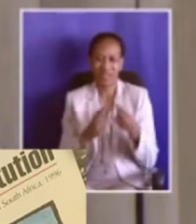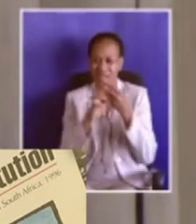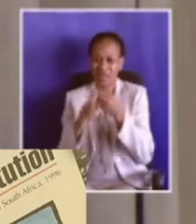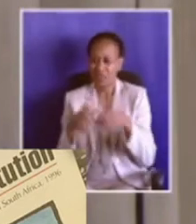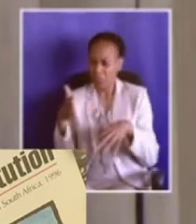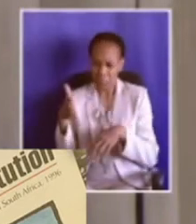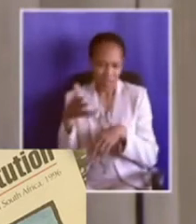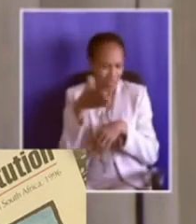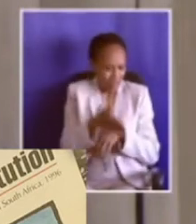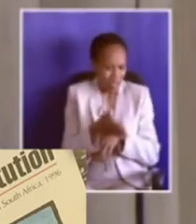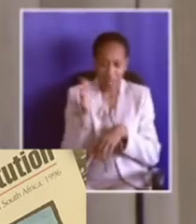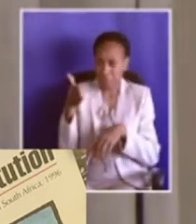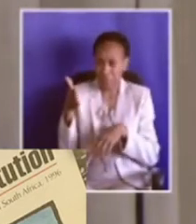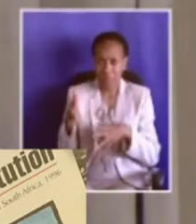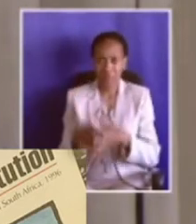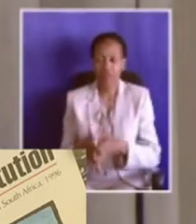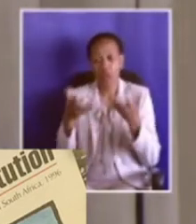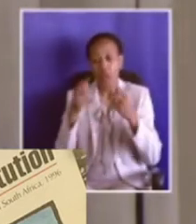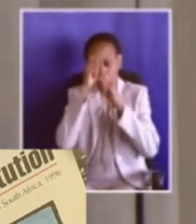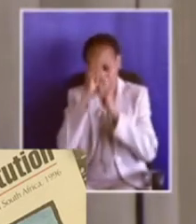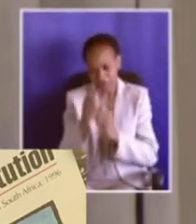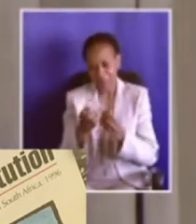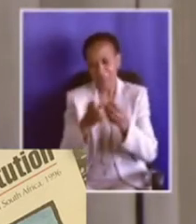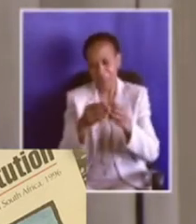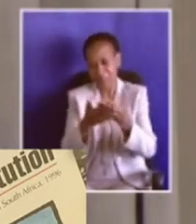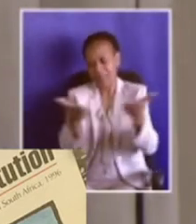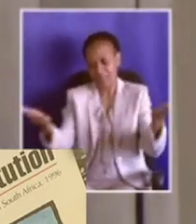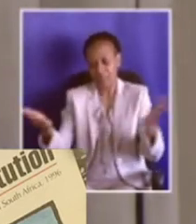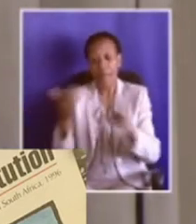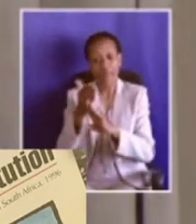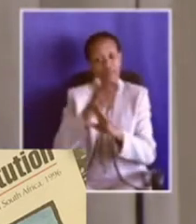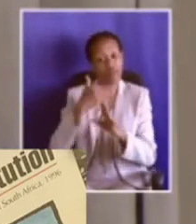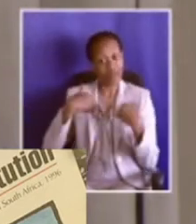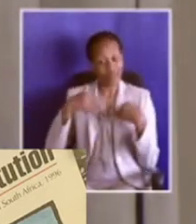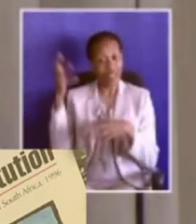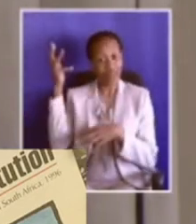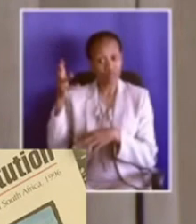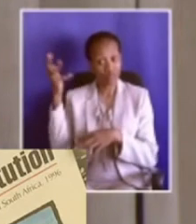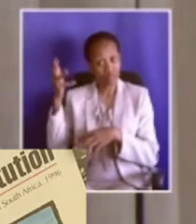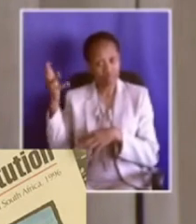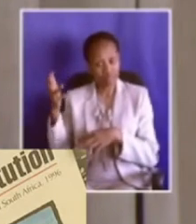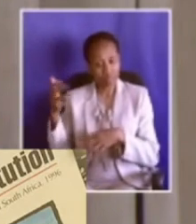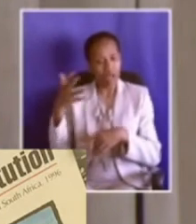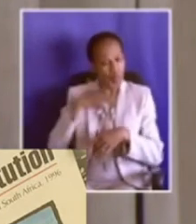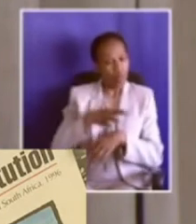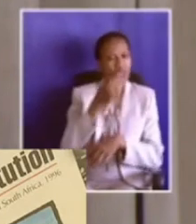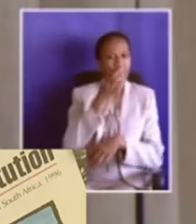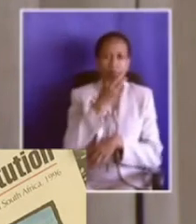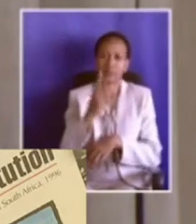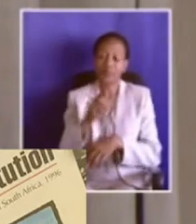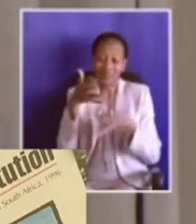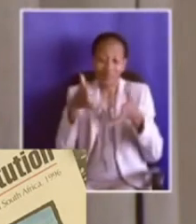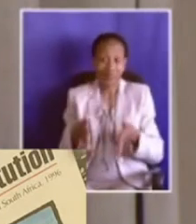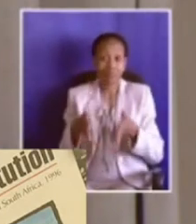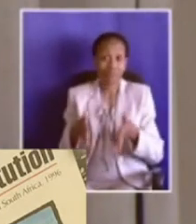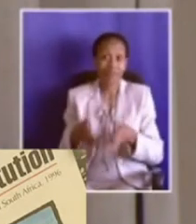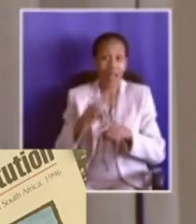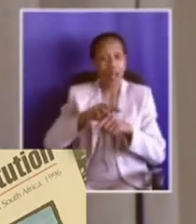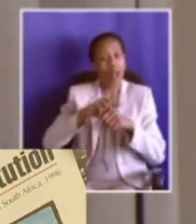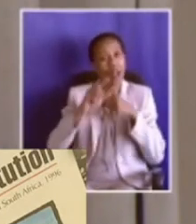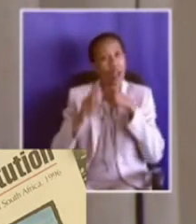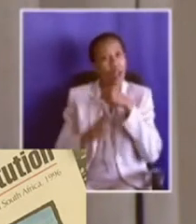House. And honorable members, before I get to my speech, I do want to say that today is the